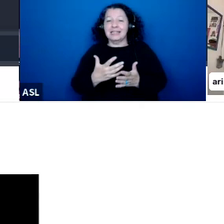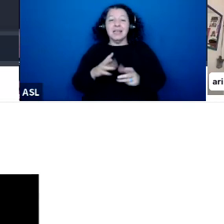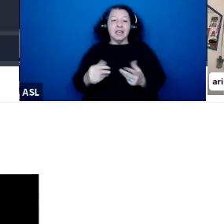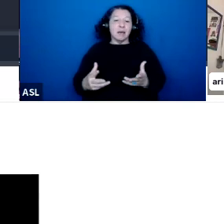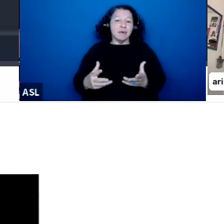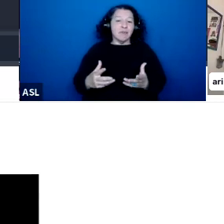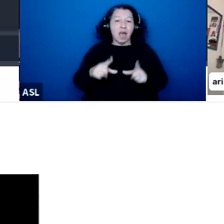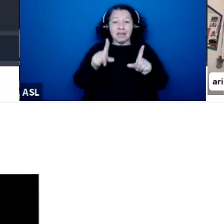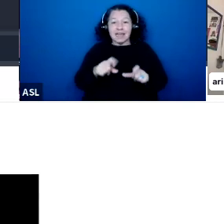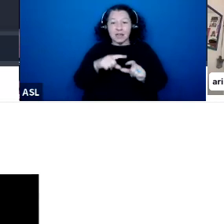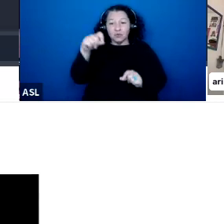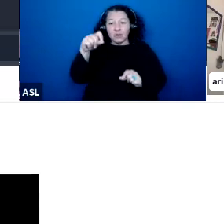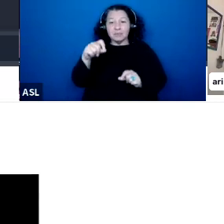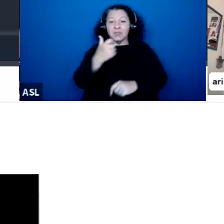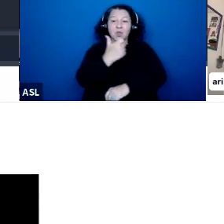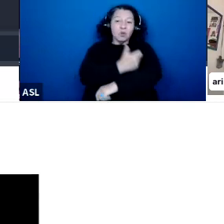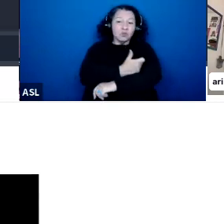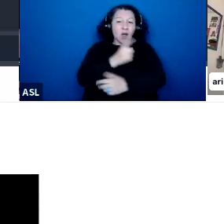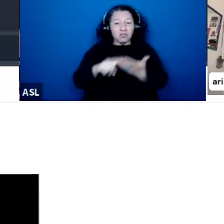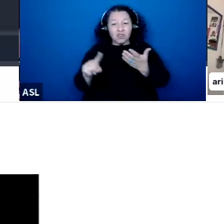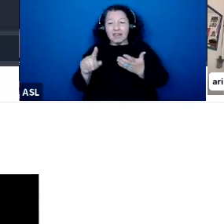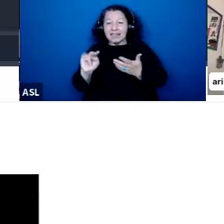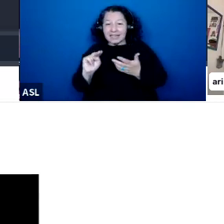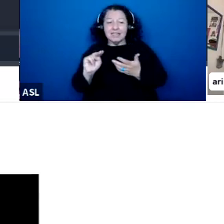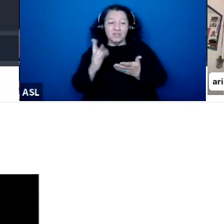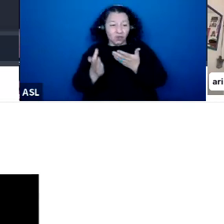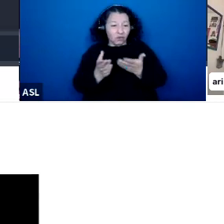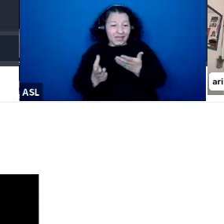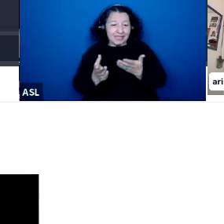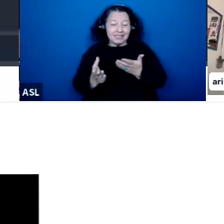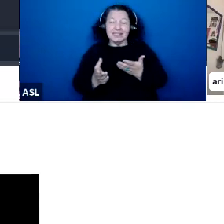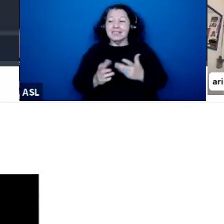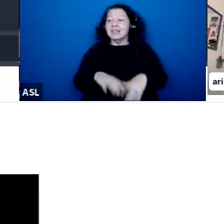that provide test strips, drug check-in services,